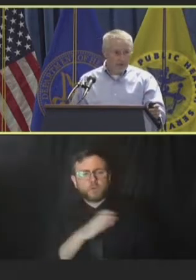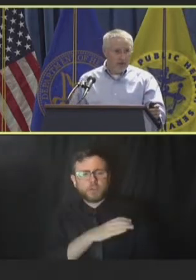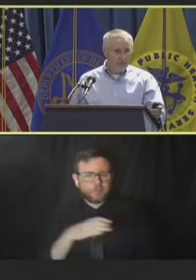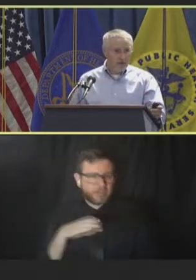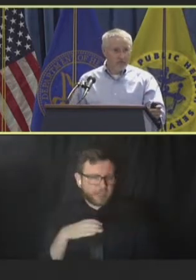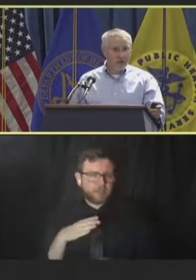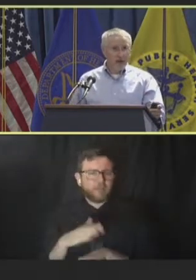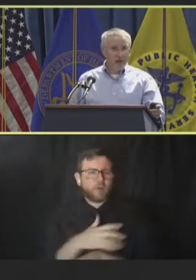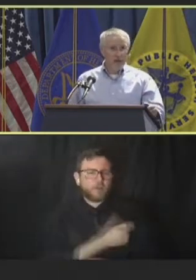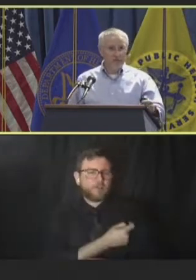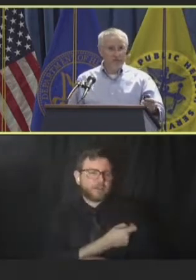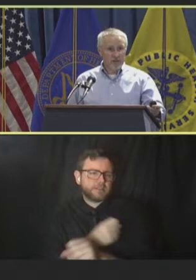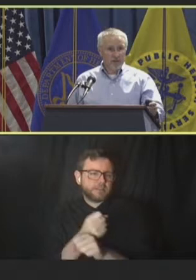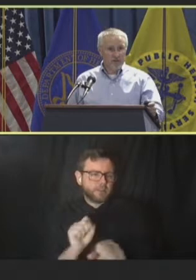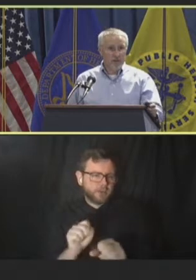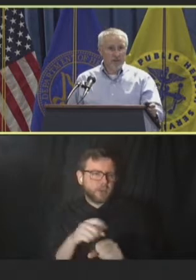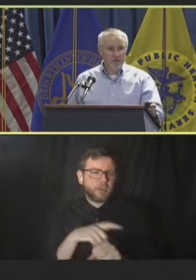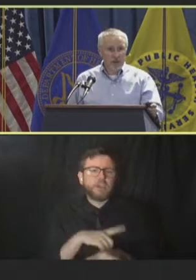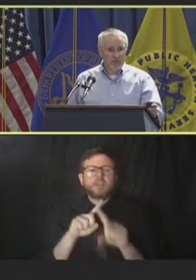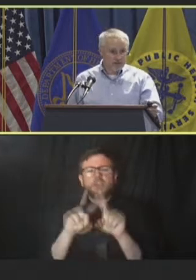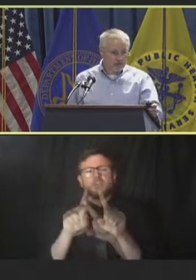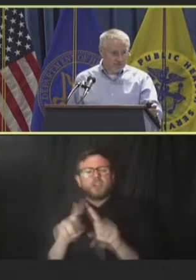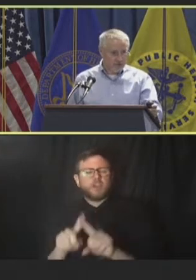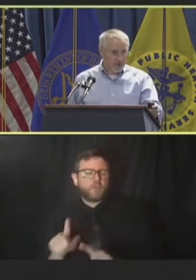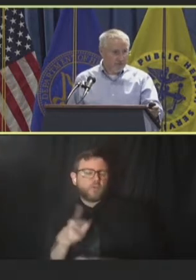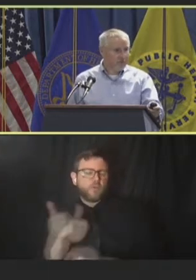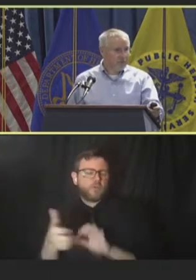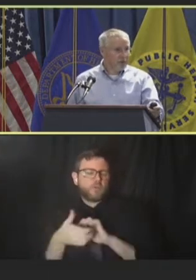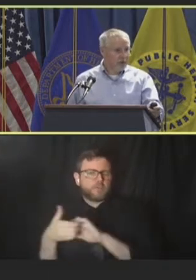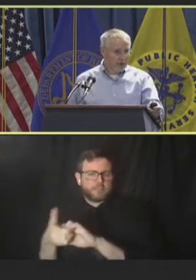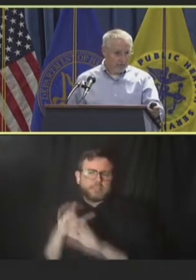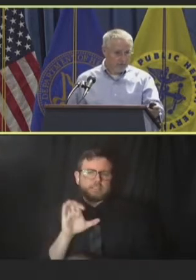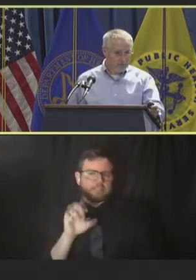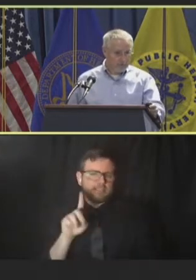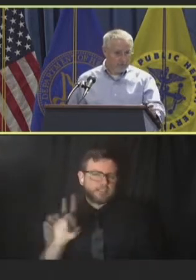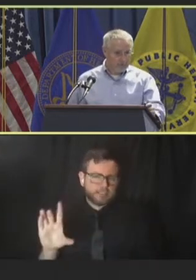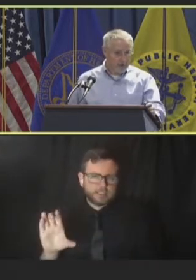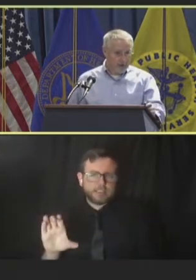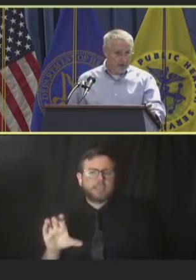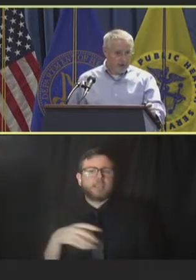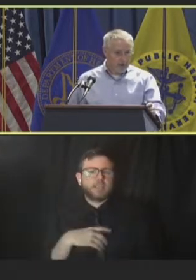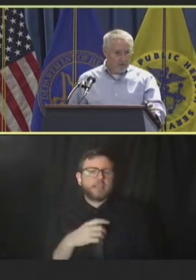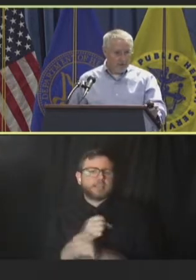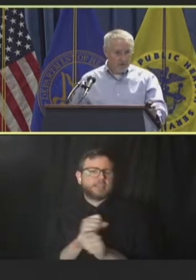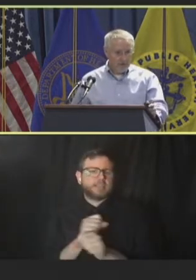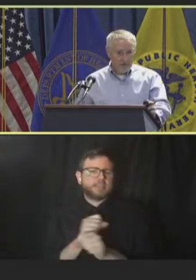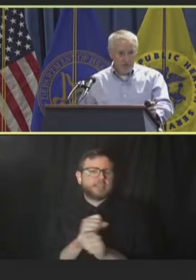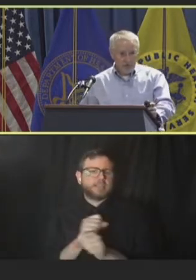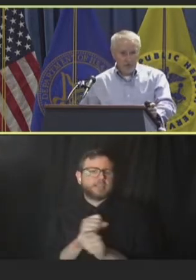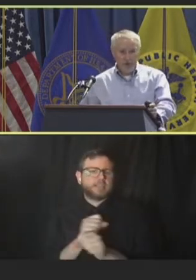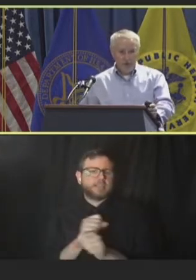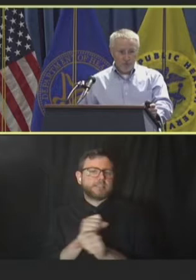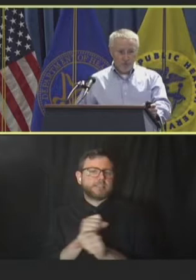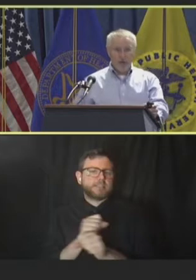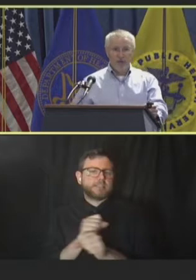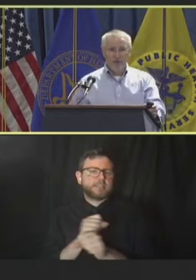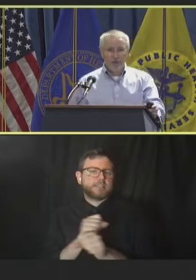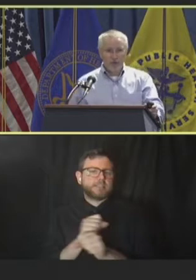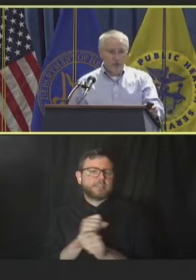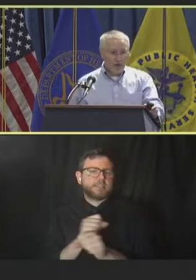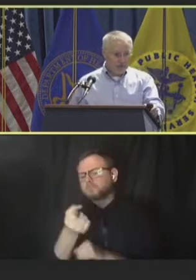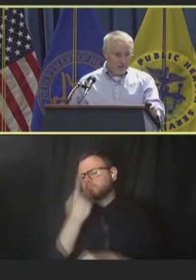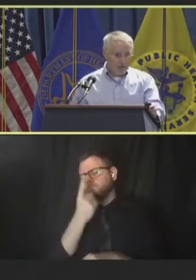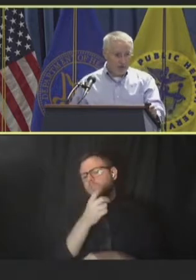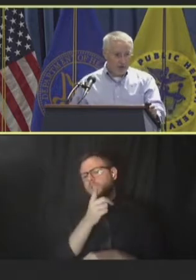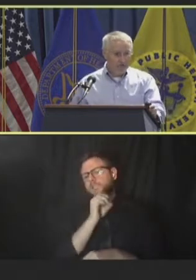our VAERS colleagues and CDC Vaccine Safety Office have been leading. From December of 2020